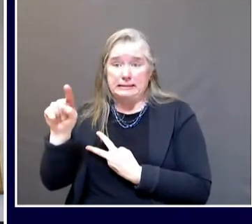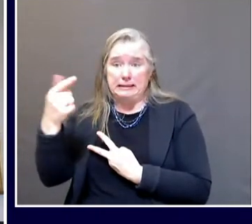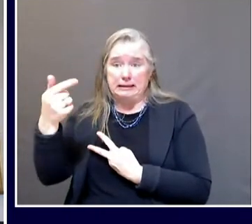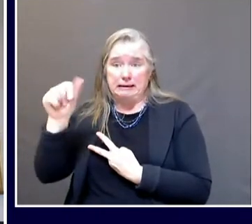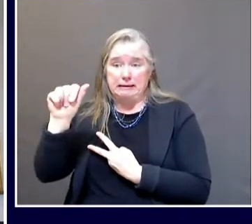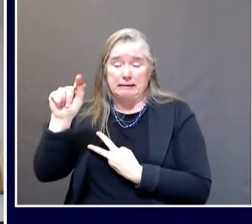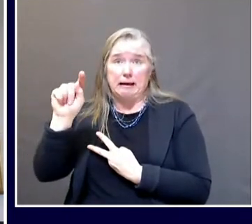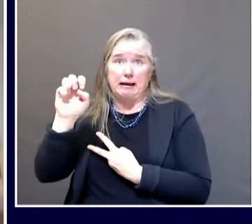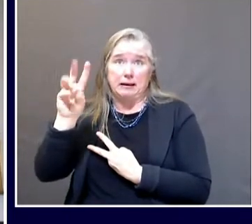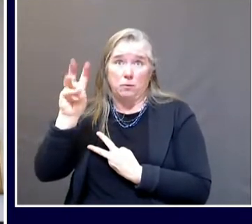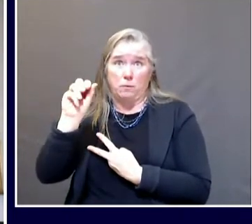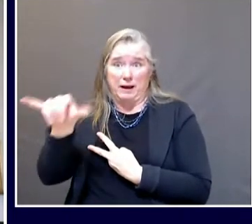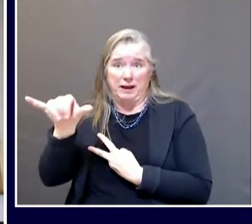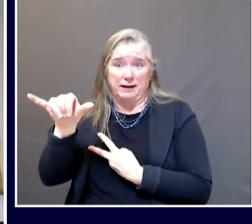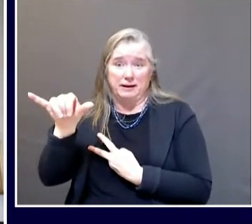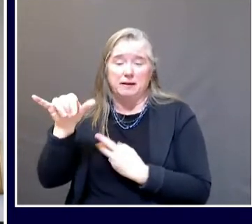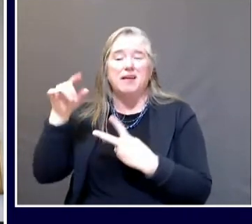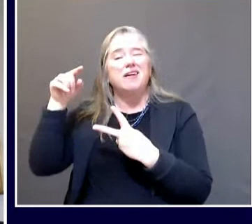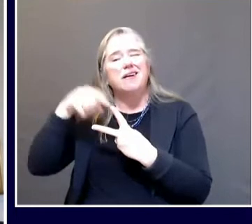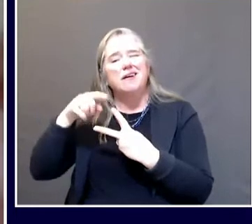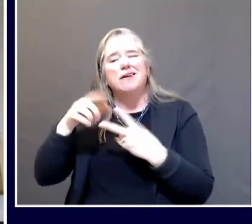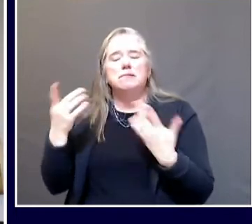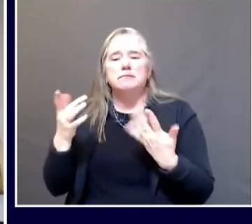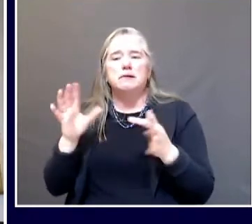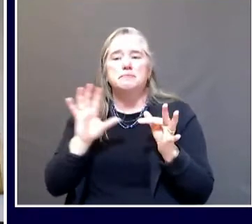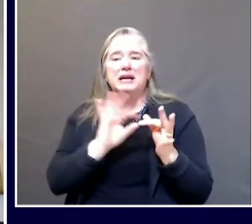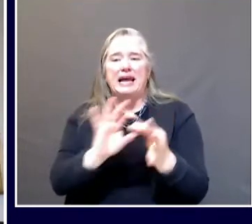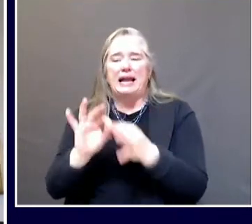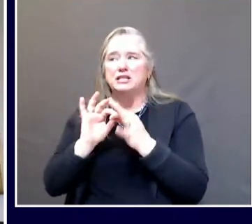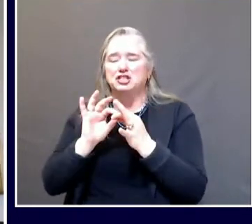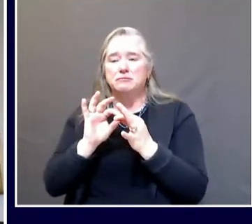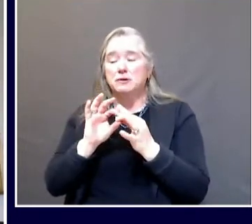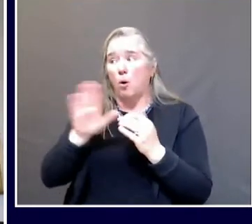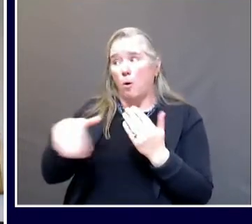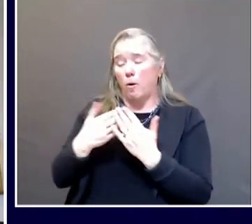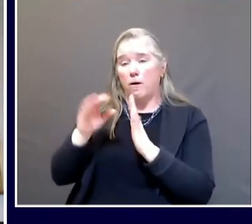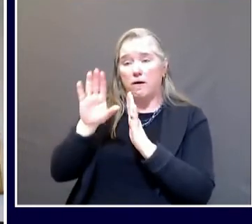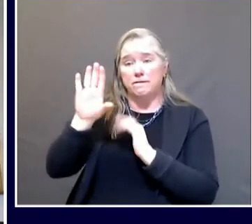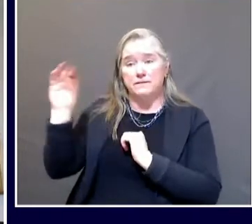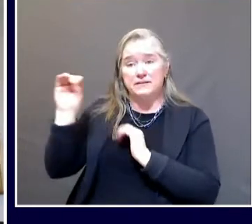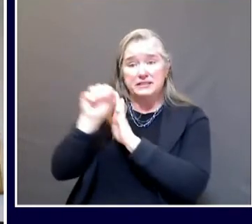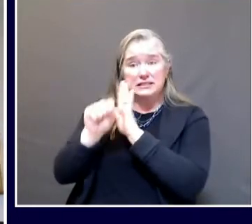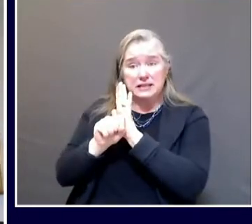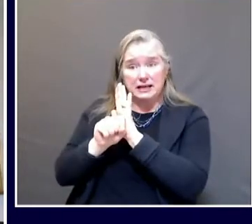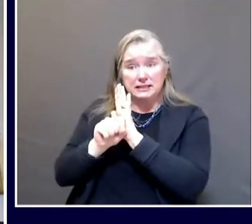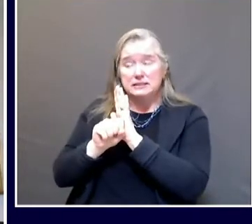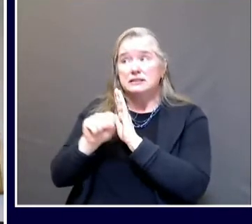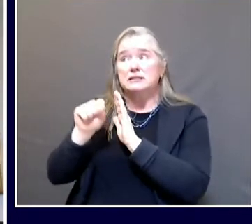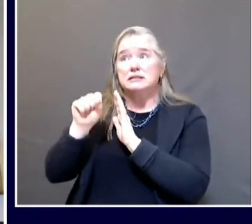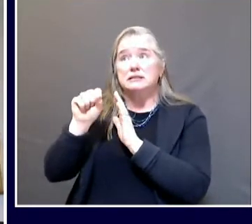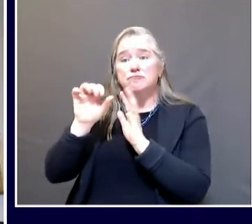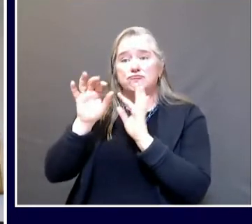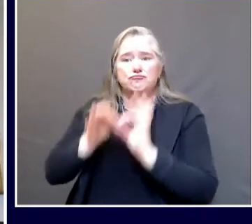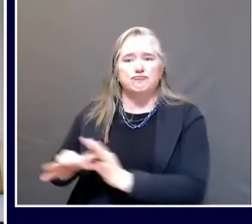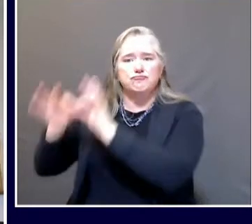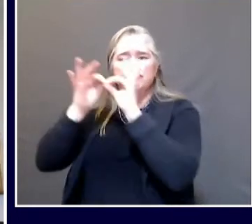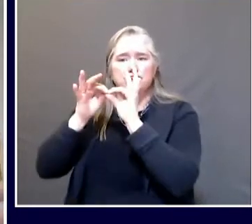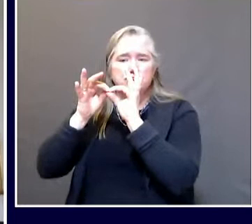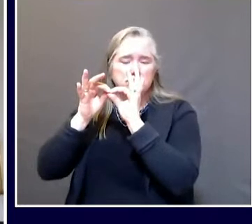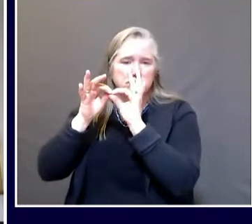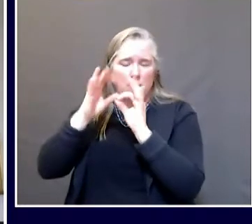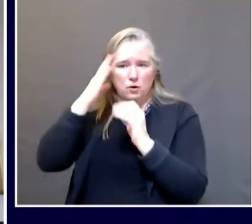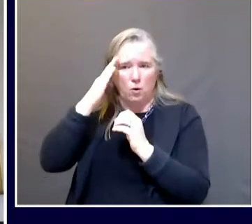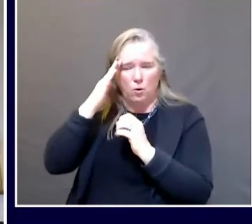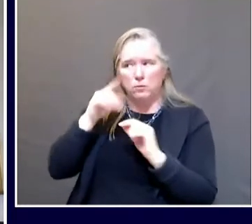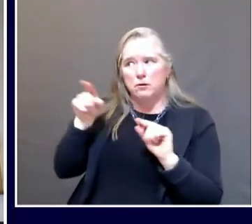effect was is a connection process so that all 50 states' vaccine registries could be connected to one another. So we would have